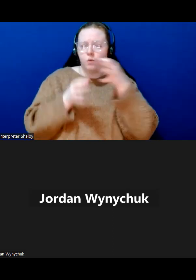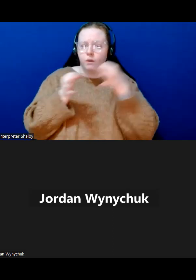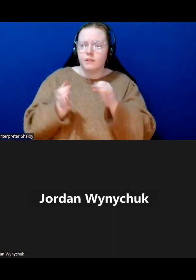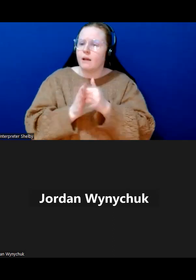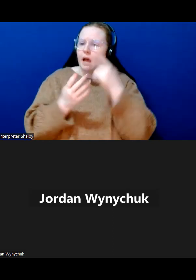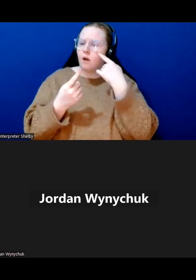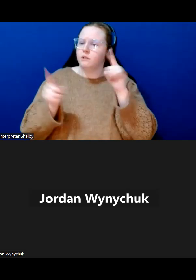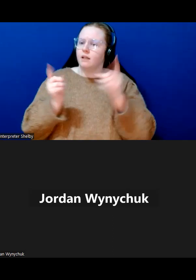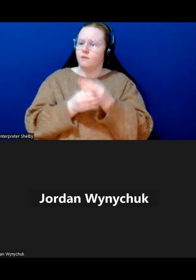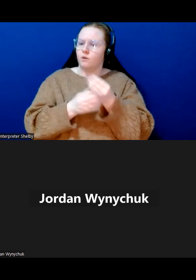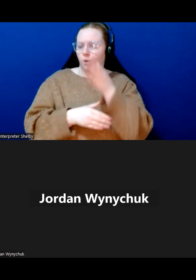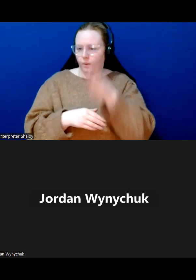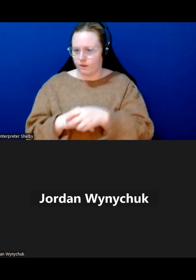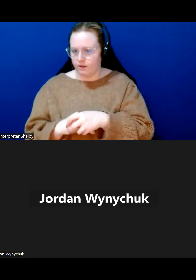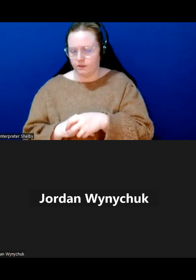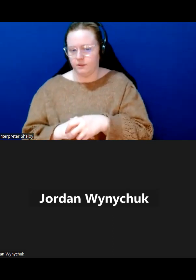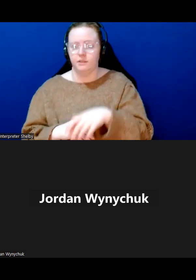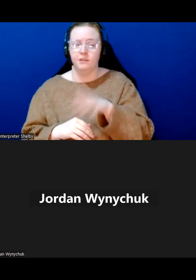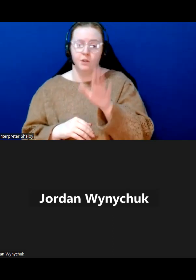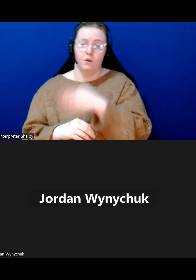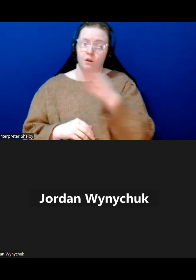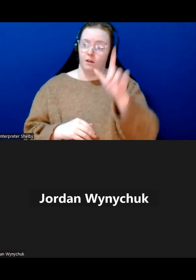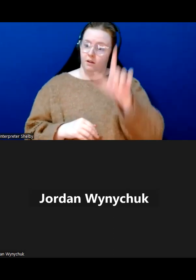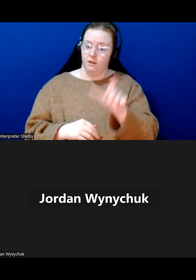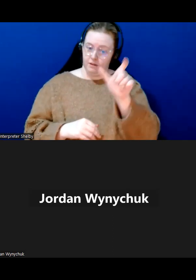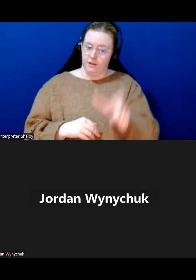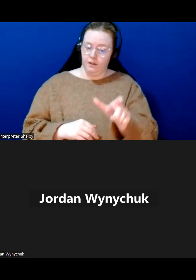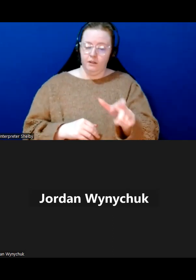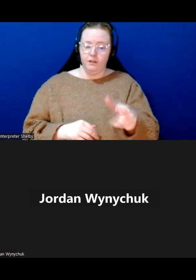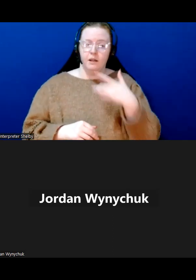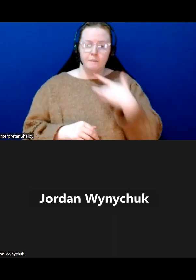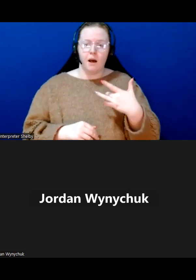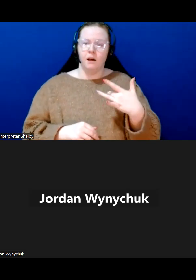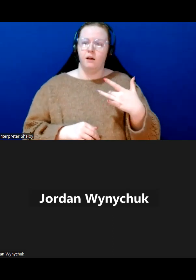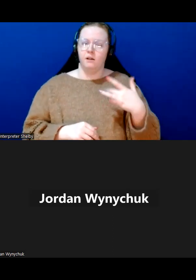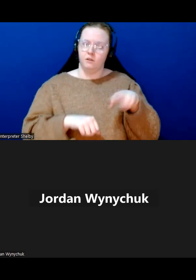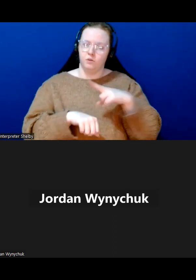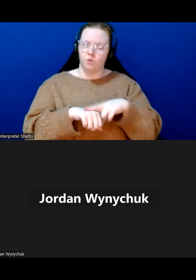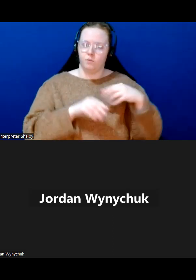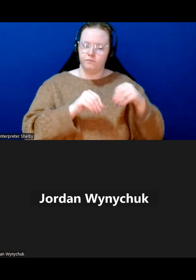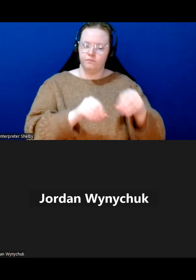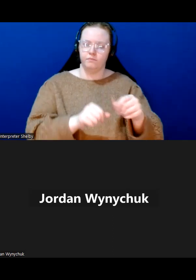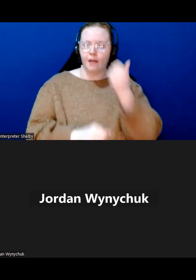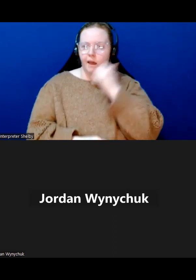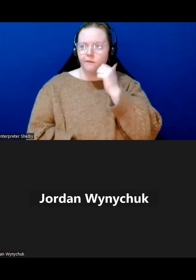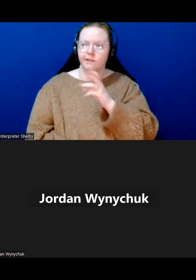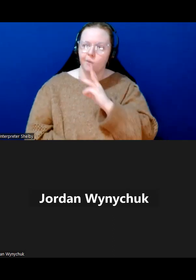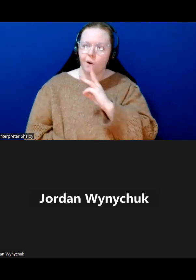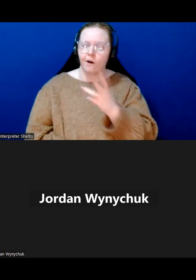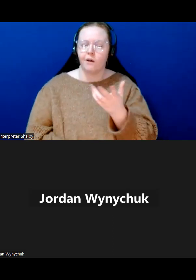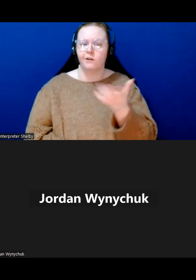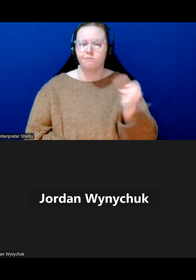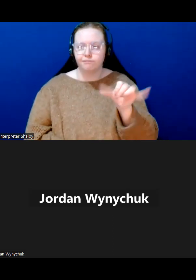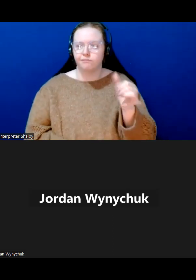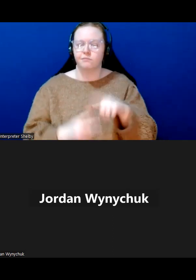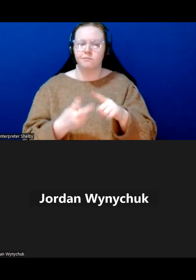today. So traditional gardening often requires daily watering. It depends heavily on the outdoor weather. We